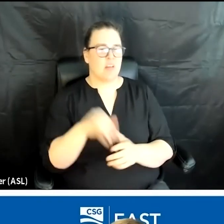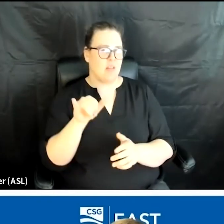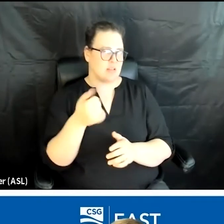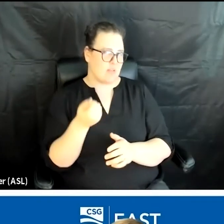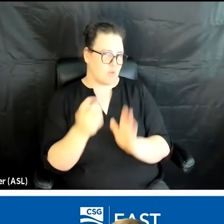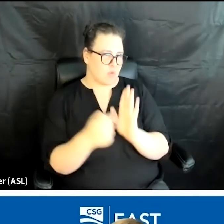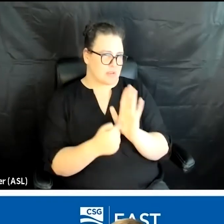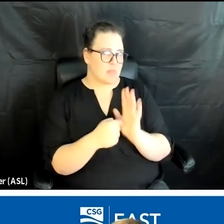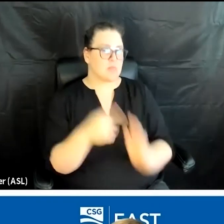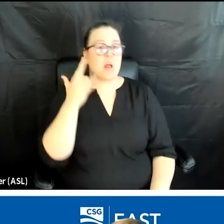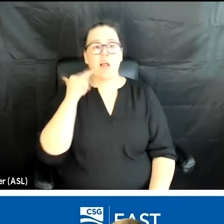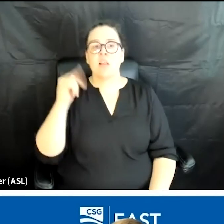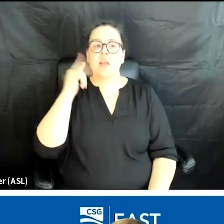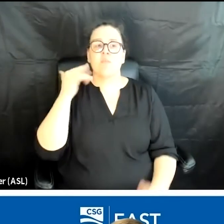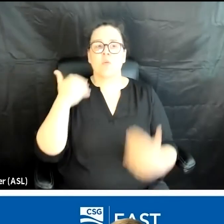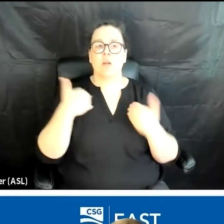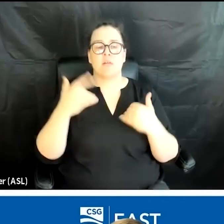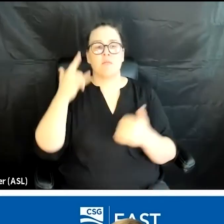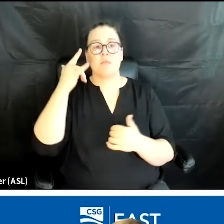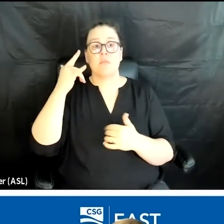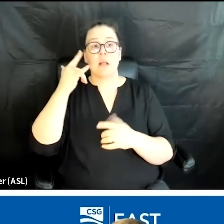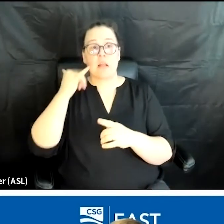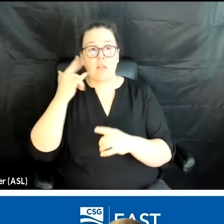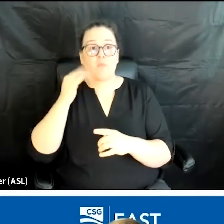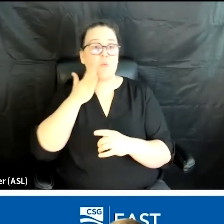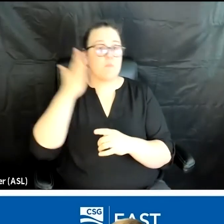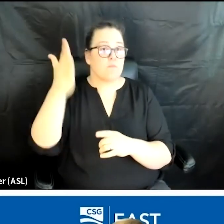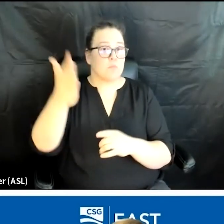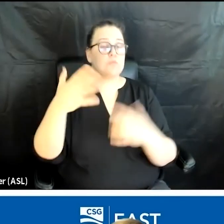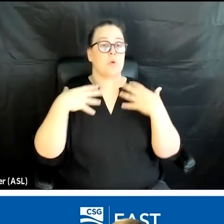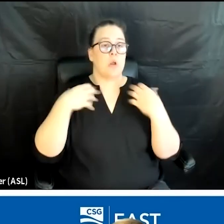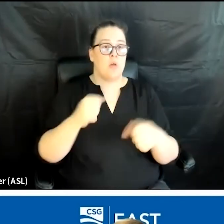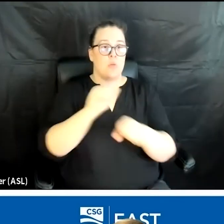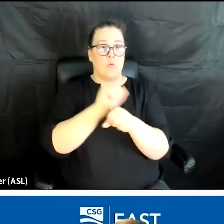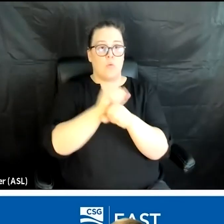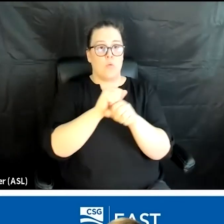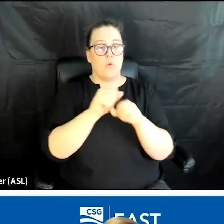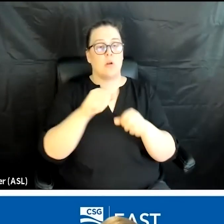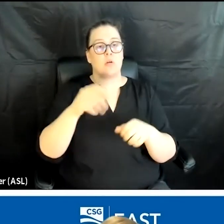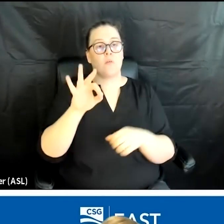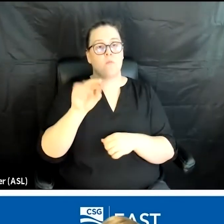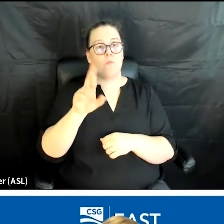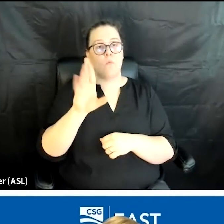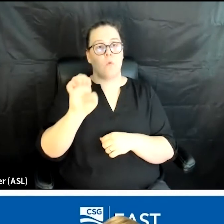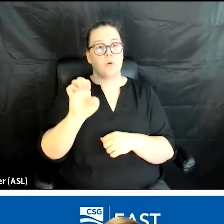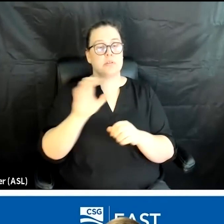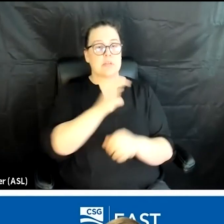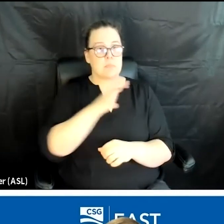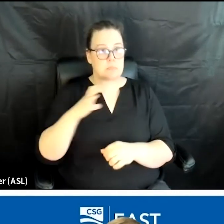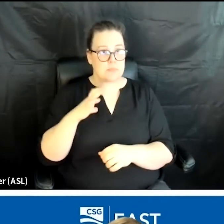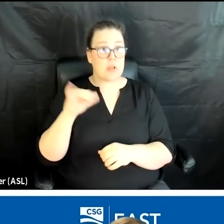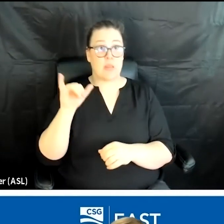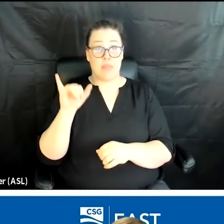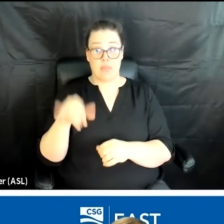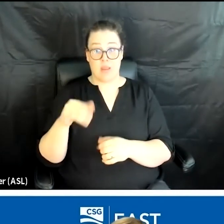California has the California Future Health Workforce Commission, and its task